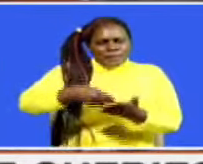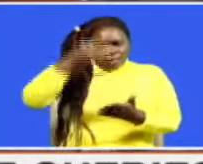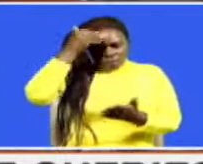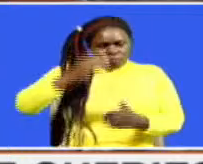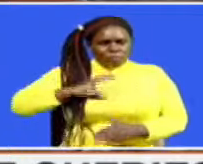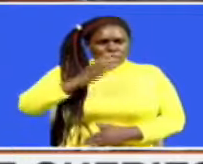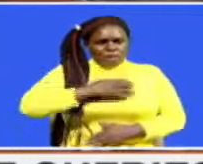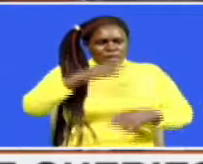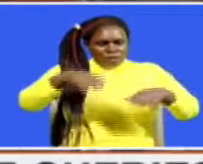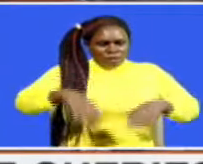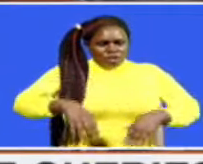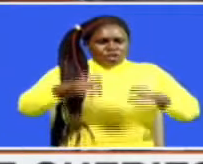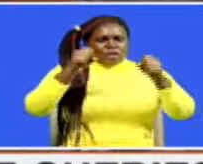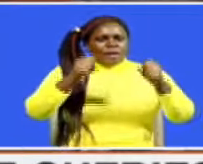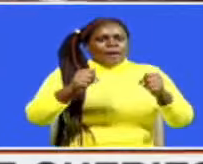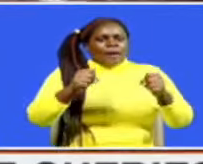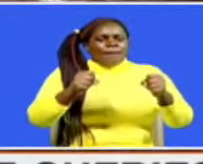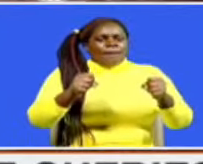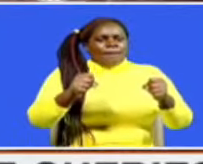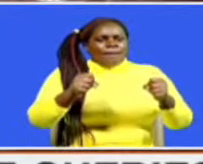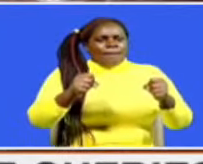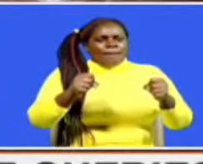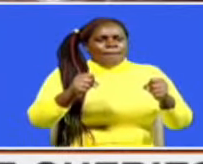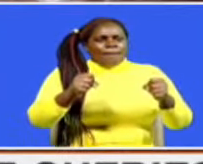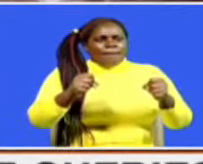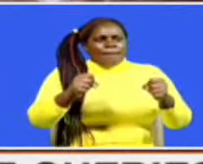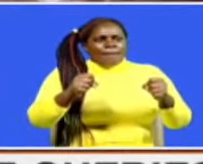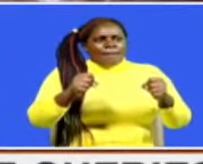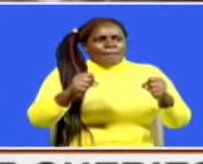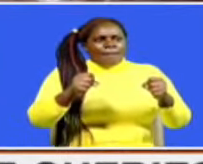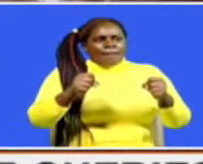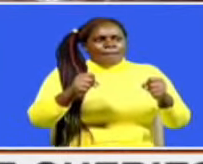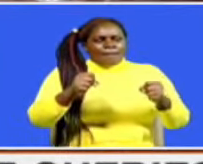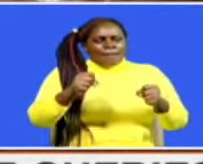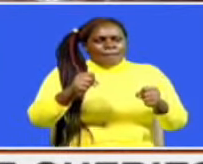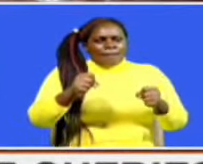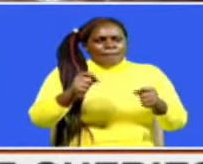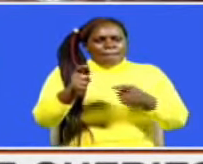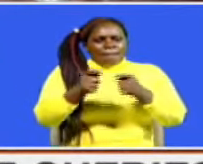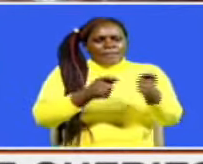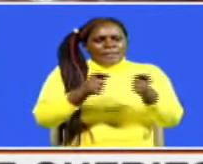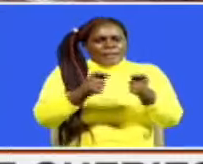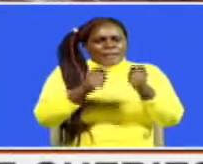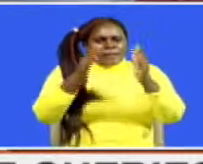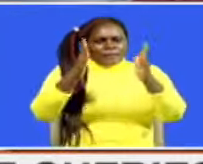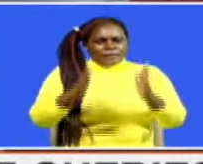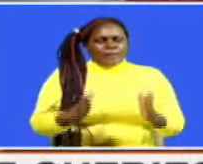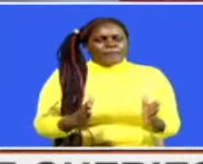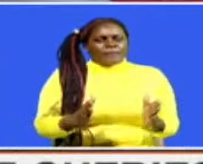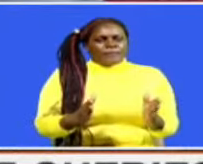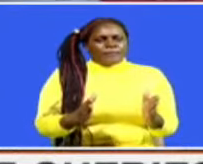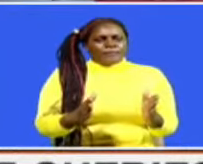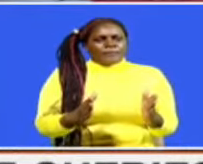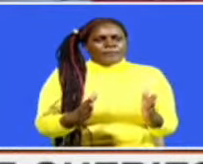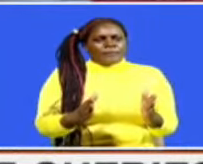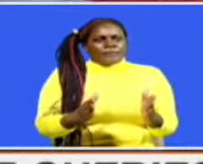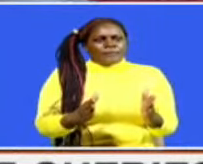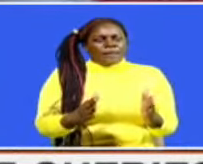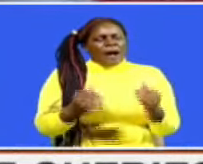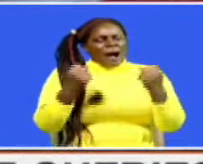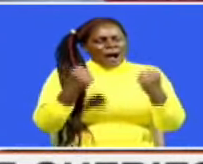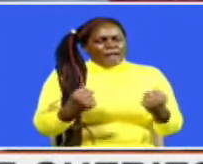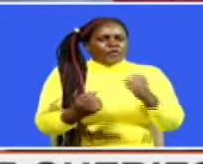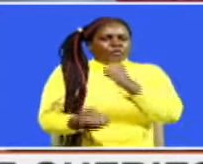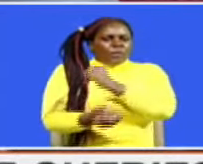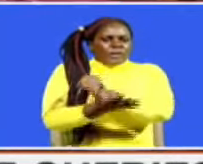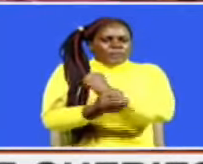Committee, chaired by Tinderet Member of Parliament Julius Melly, AON Managing Director Sami Muthui was at pains to